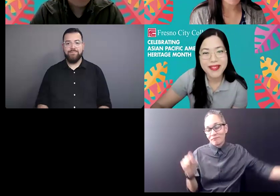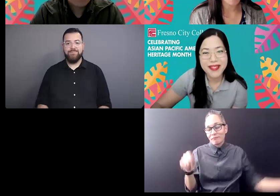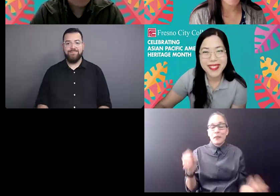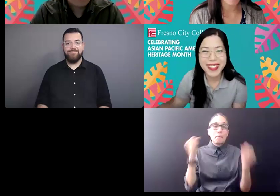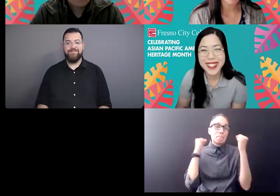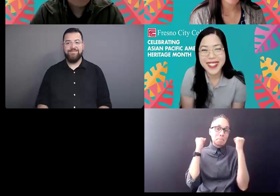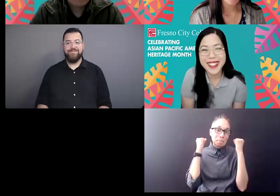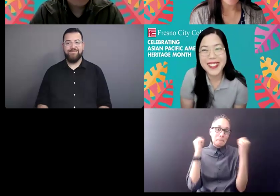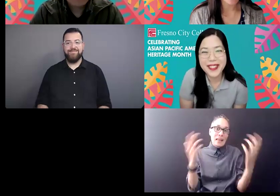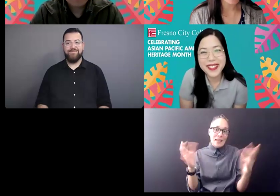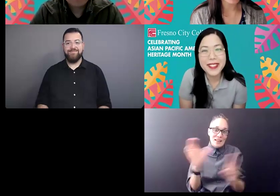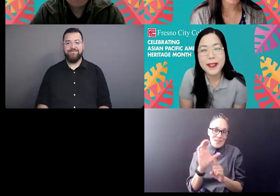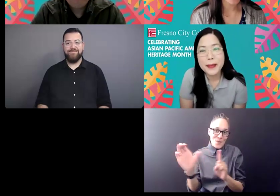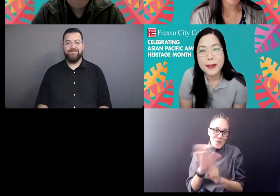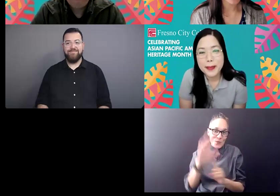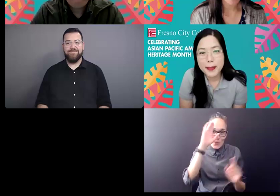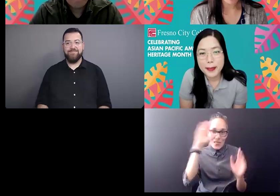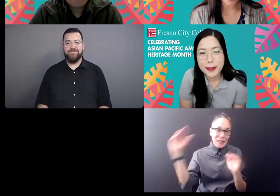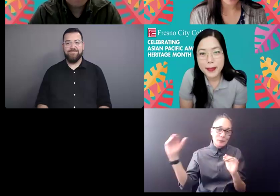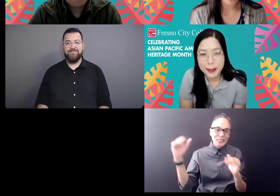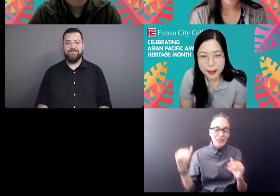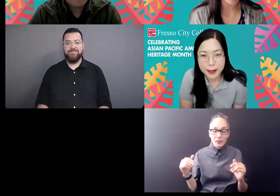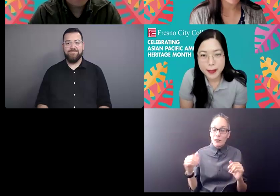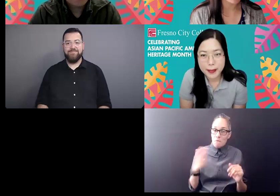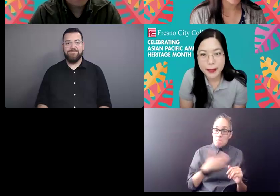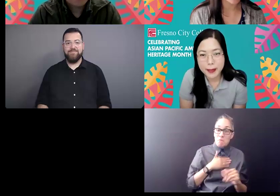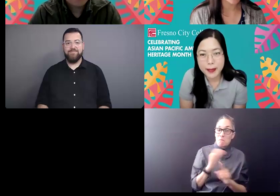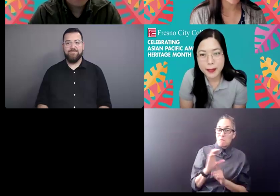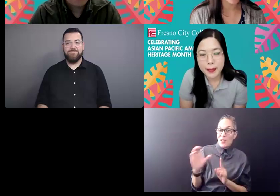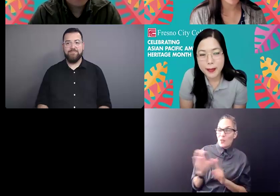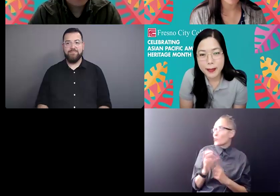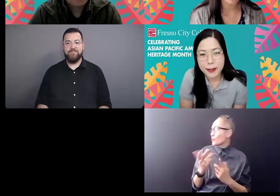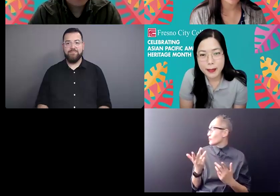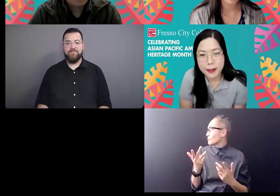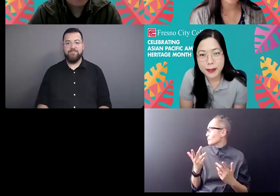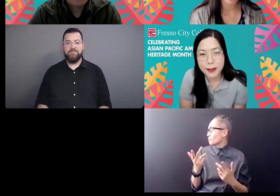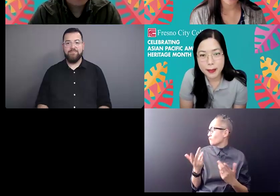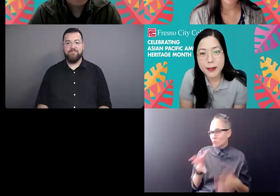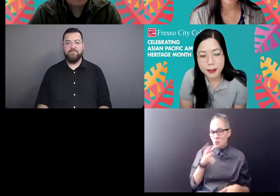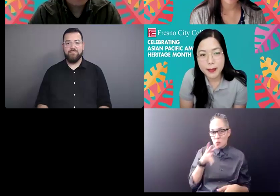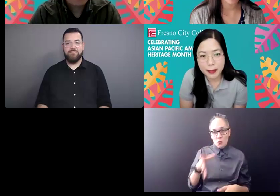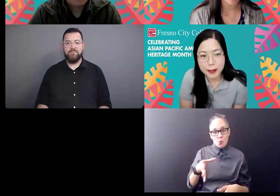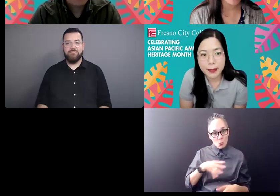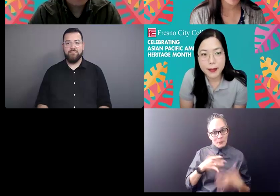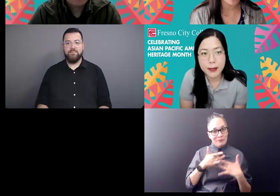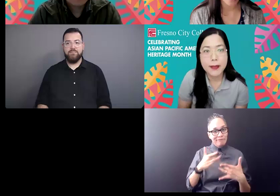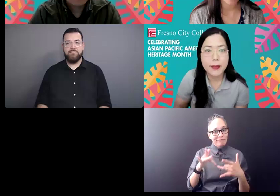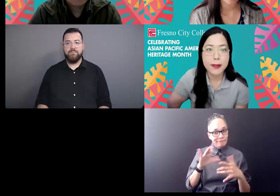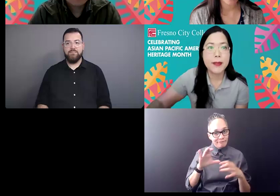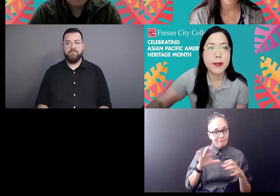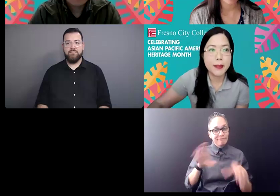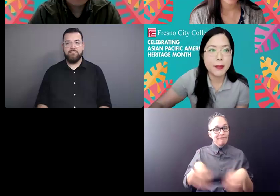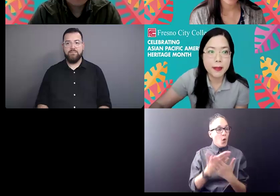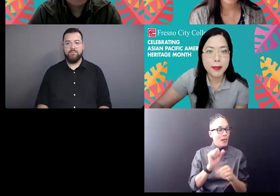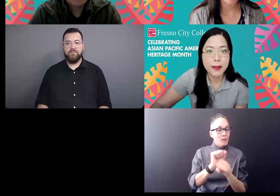cultural expectations come from a culture that women do a lot of the work, a lot of the household